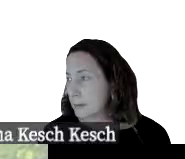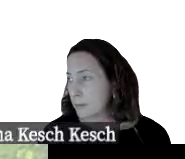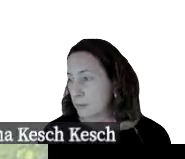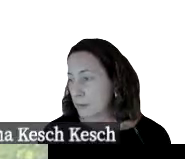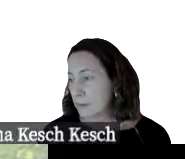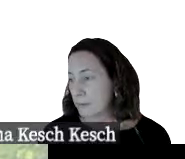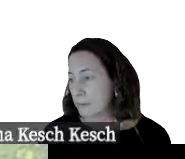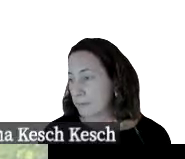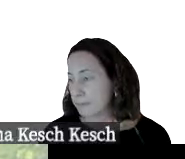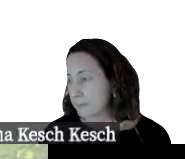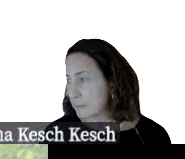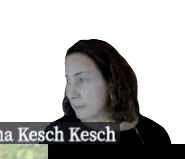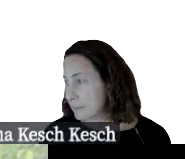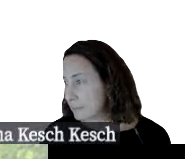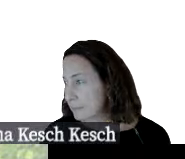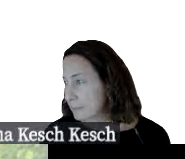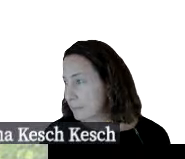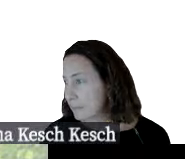Don't.